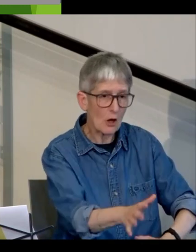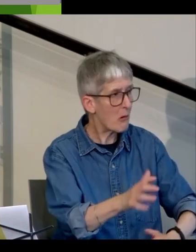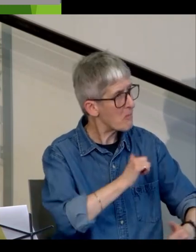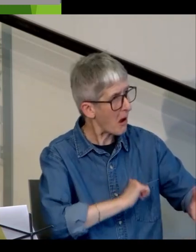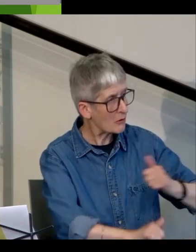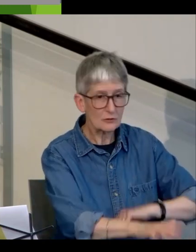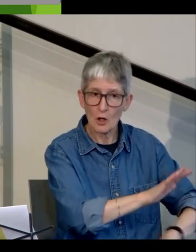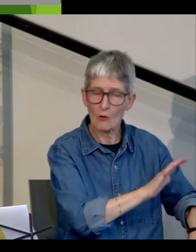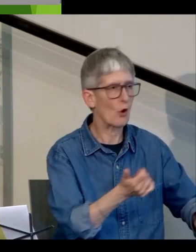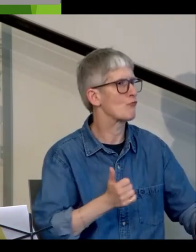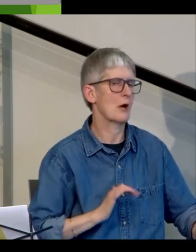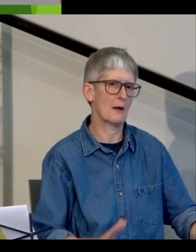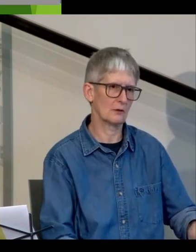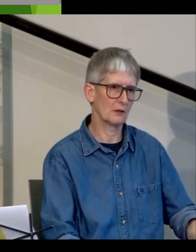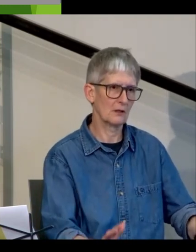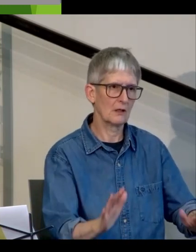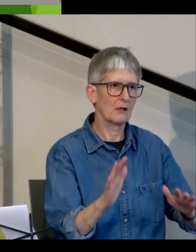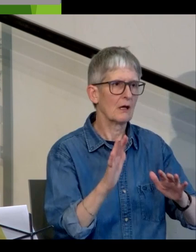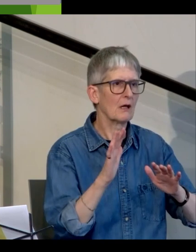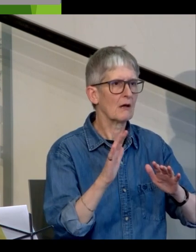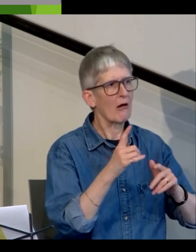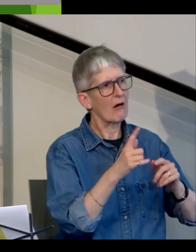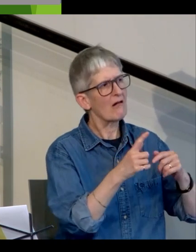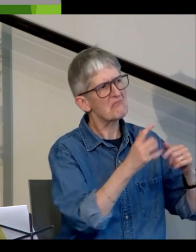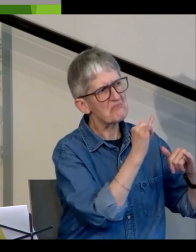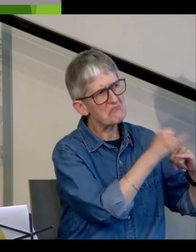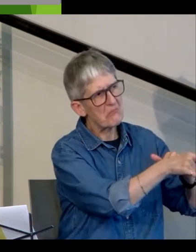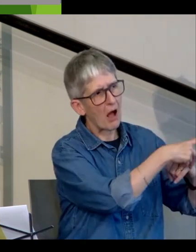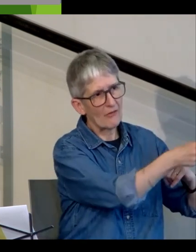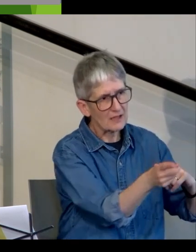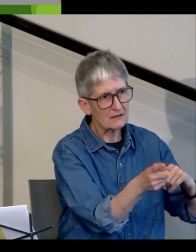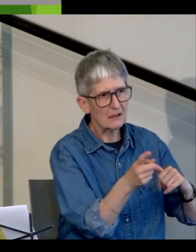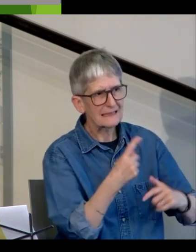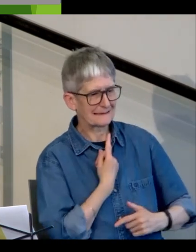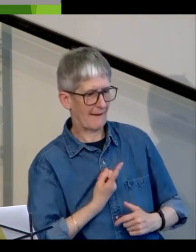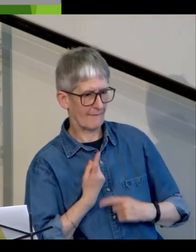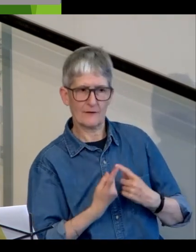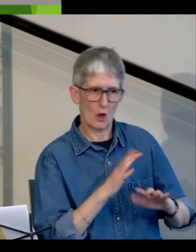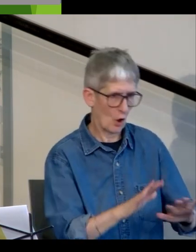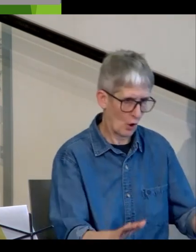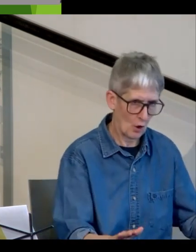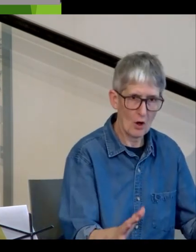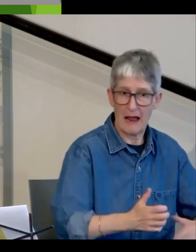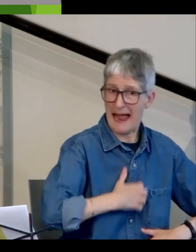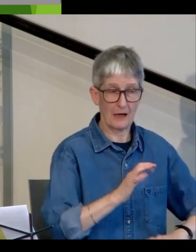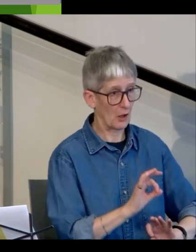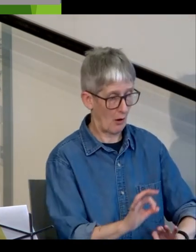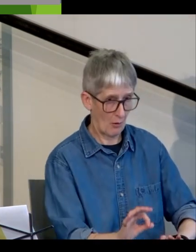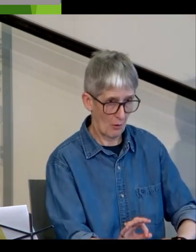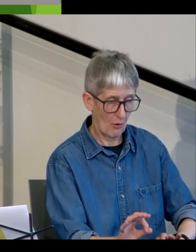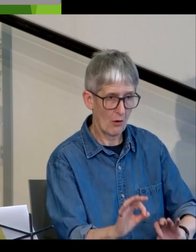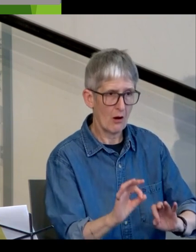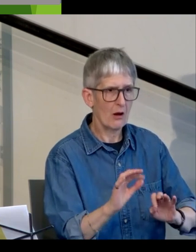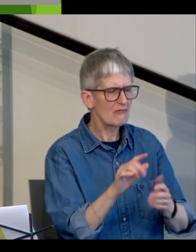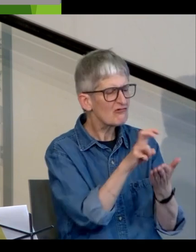boast, it is not proud. It does not dishonor others, it is not self-seeking, it is not easily angered. It keeps